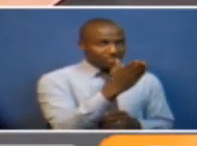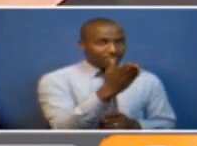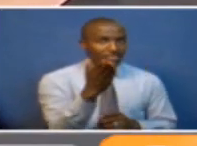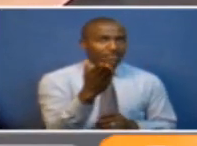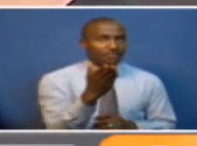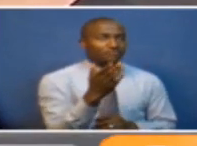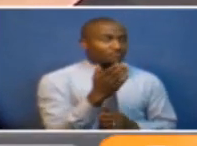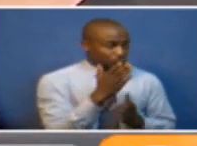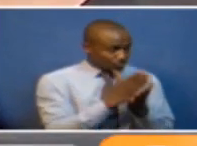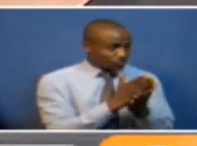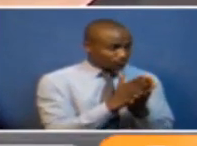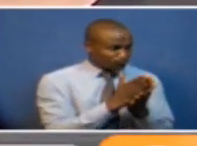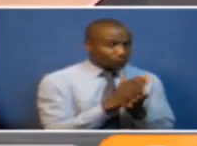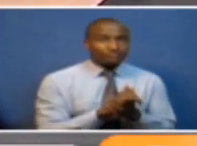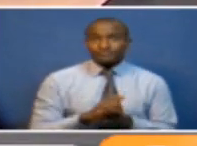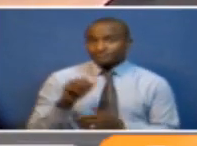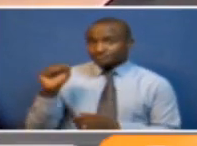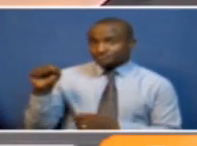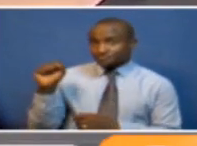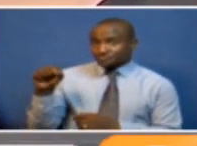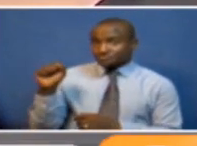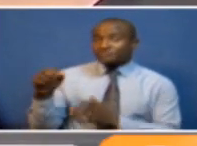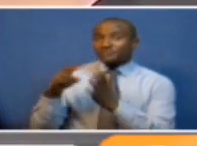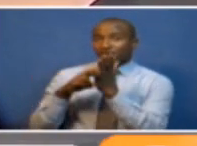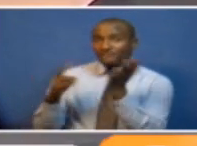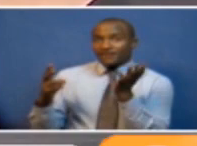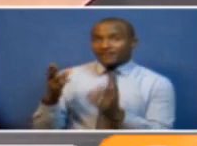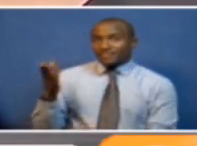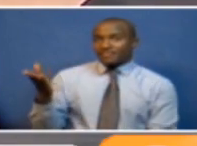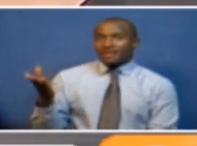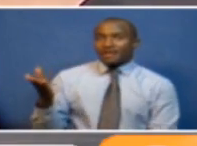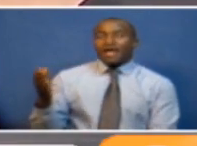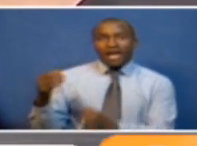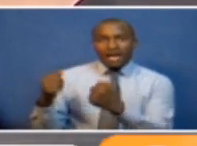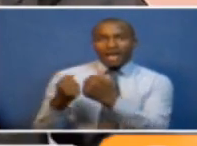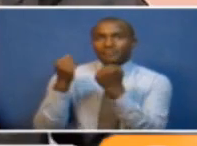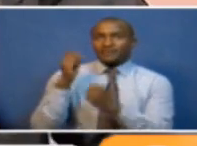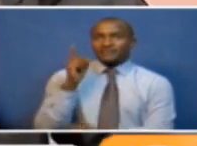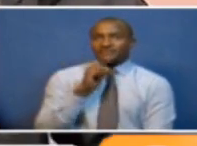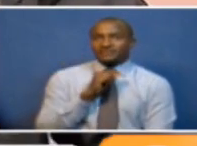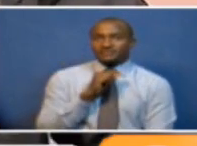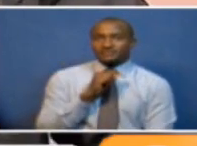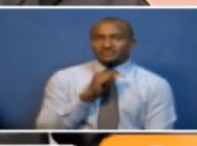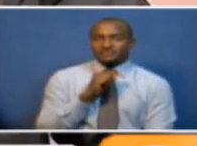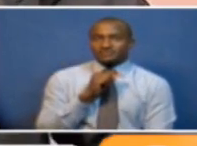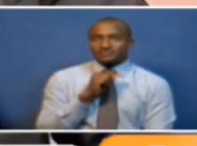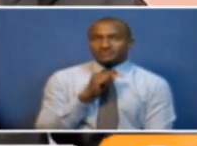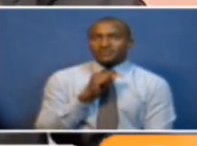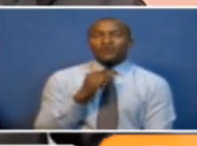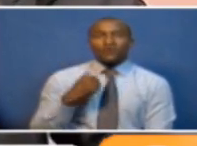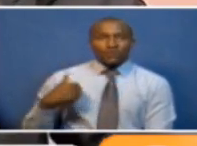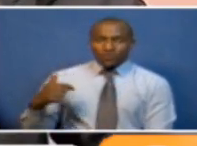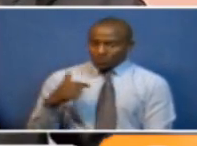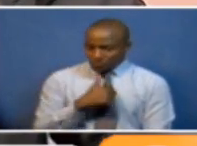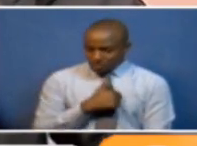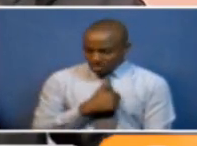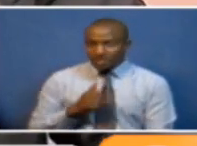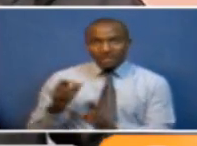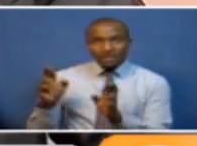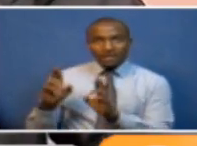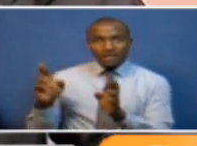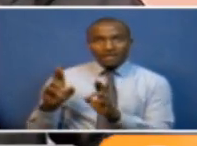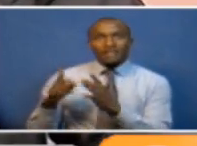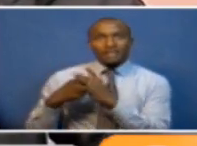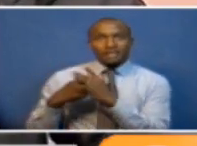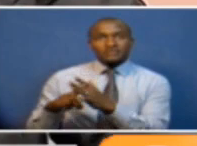ball. Yes, somebody did. That happened. And we've picked it up, and we look forward